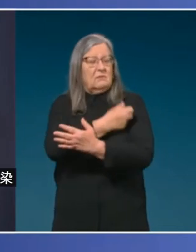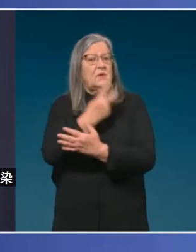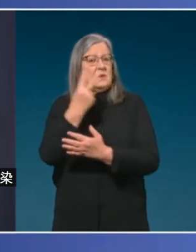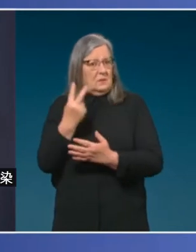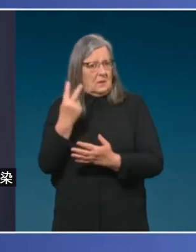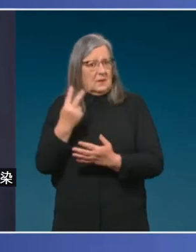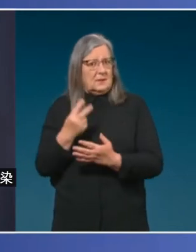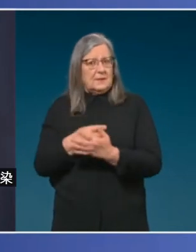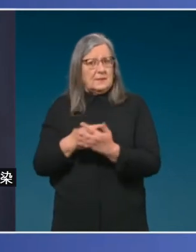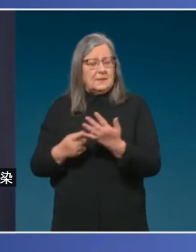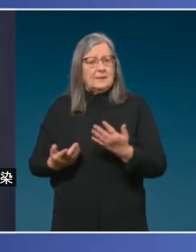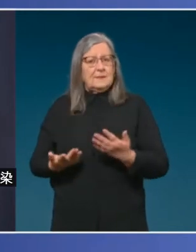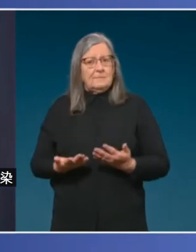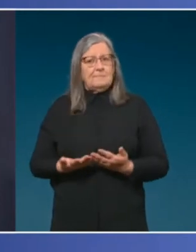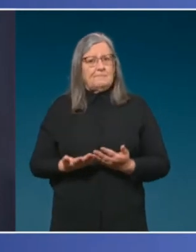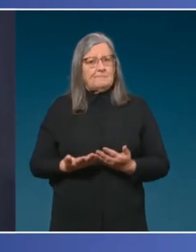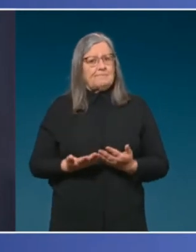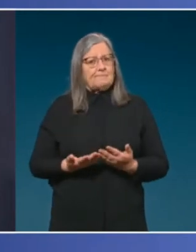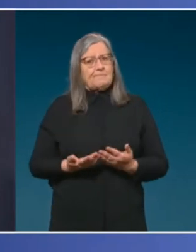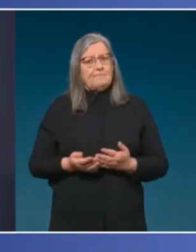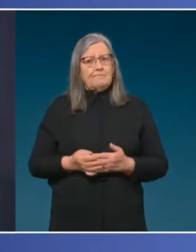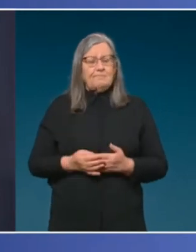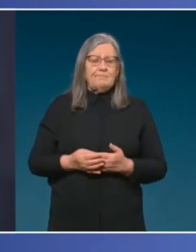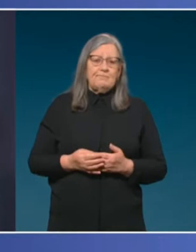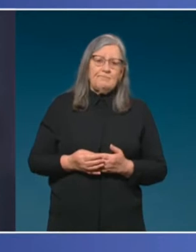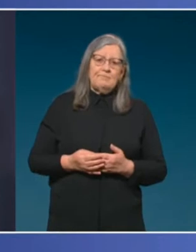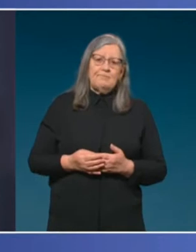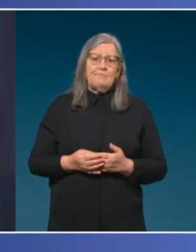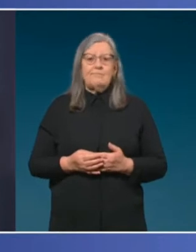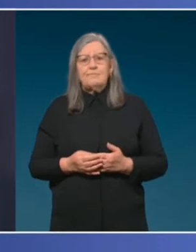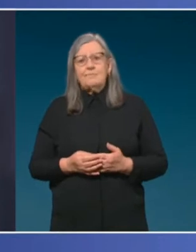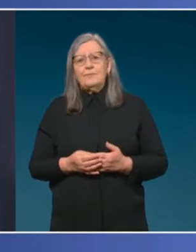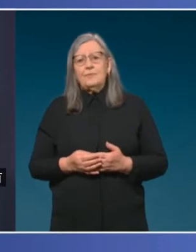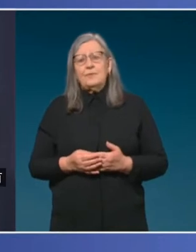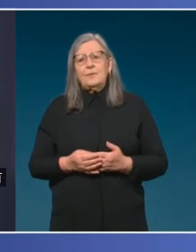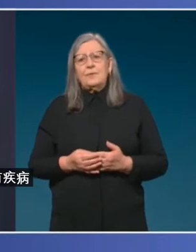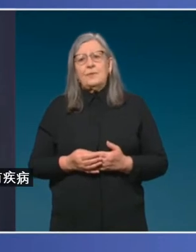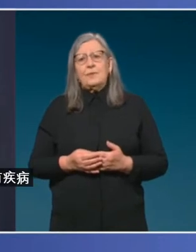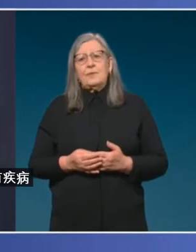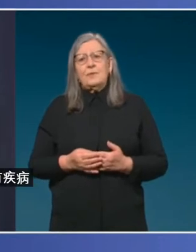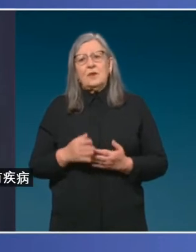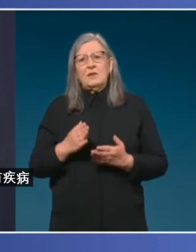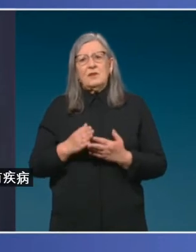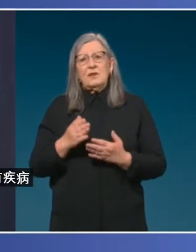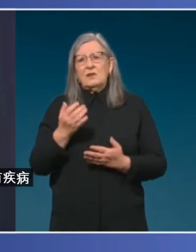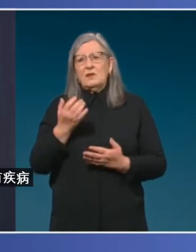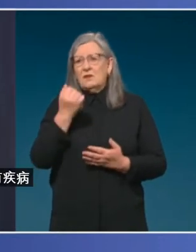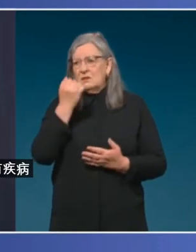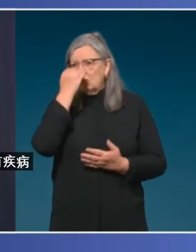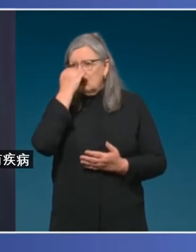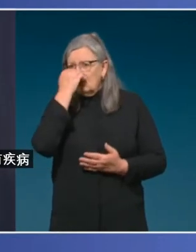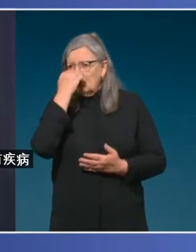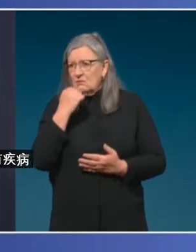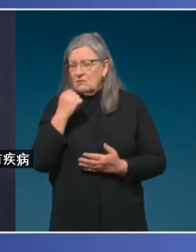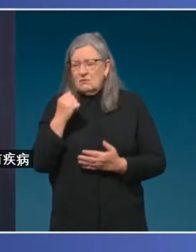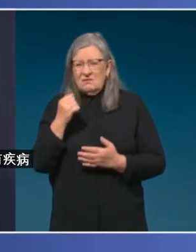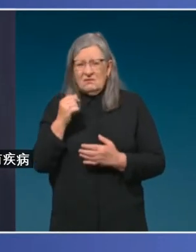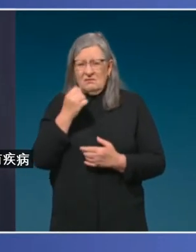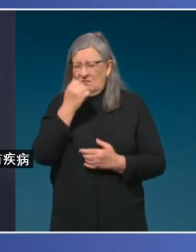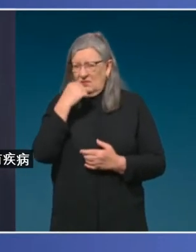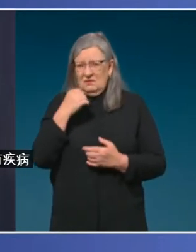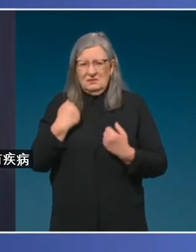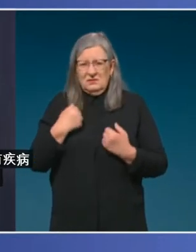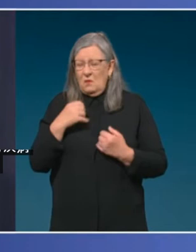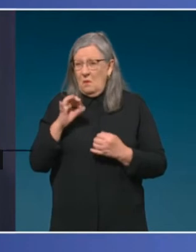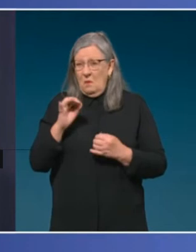testing, and have very mild or in fact no disease. That's what we